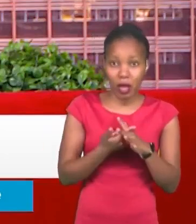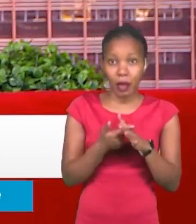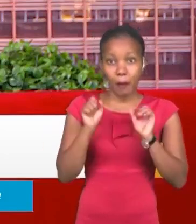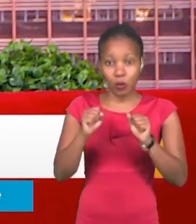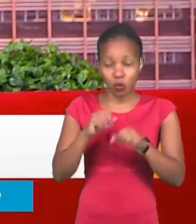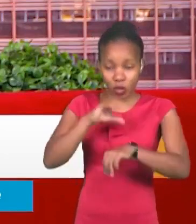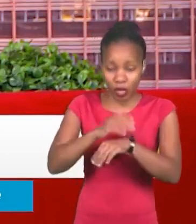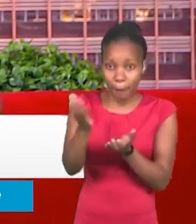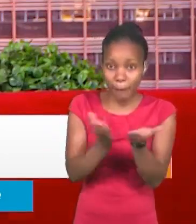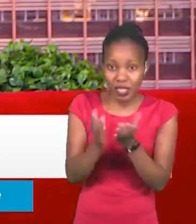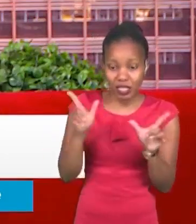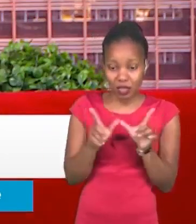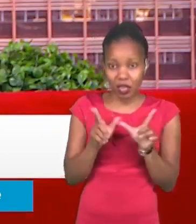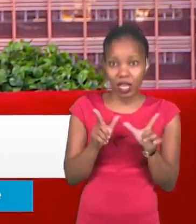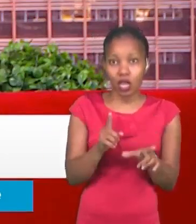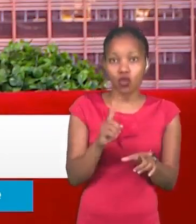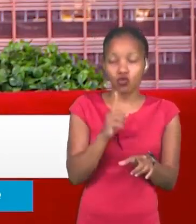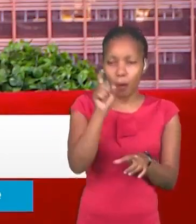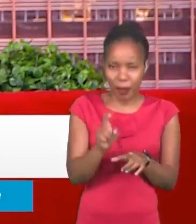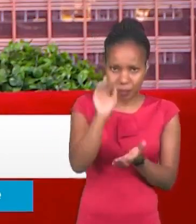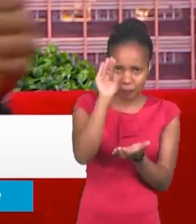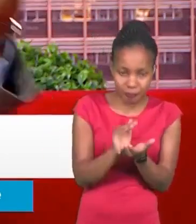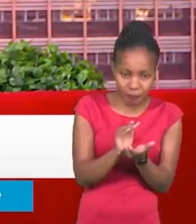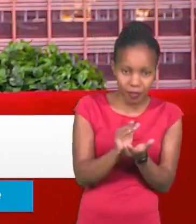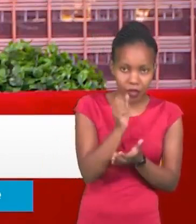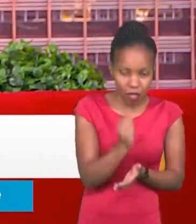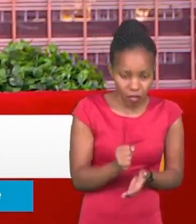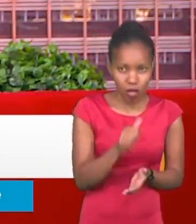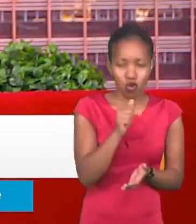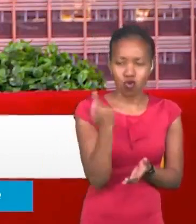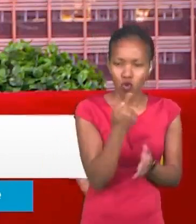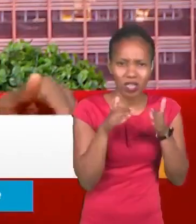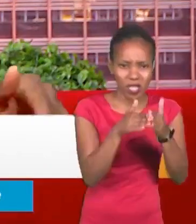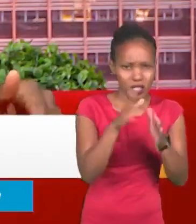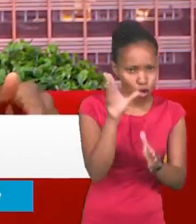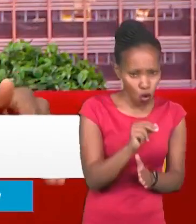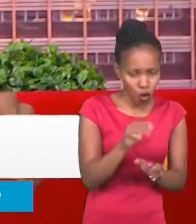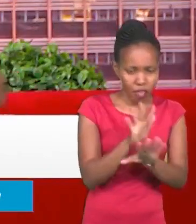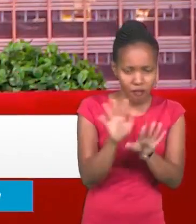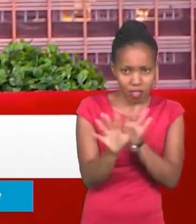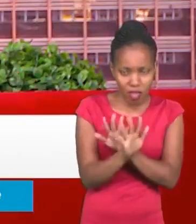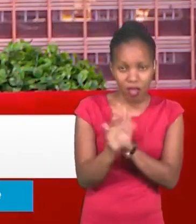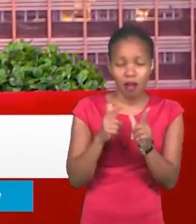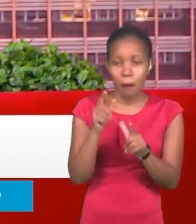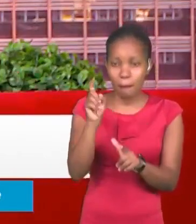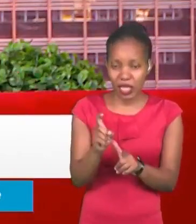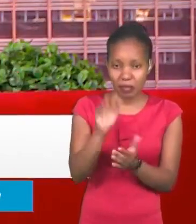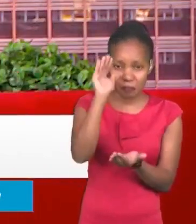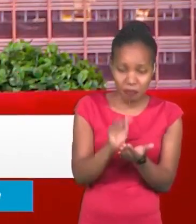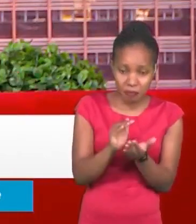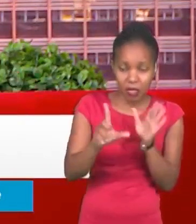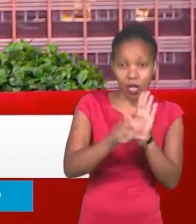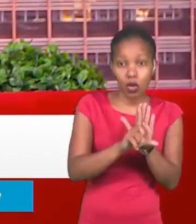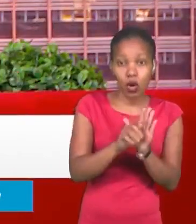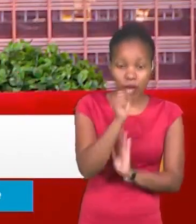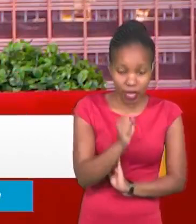business license. So you'd have to decrease the minimum age, not just for sex, but for everything. Okay. You'll have to decrease the legal age.